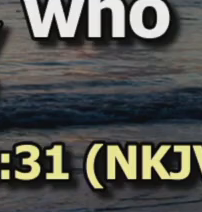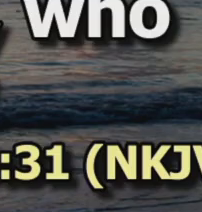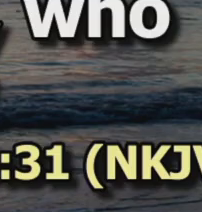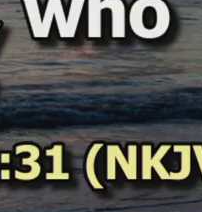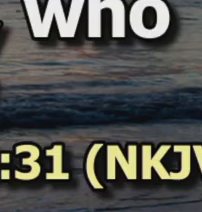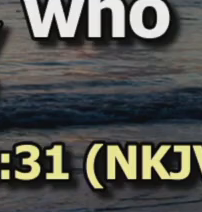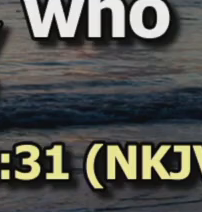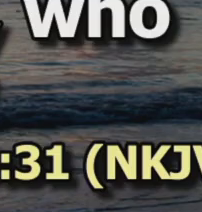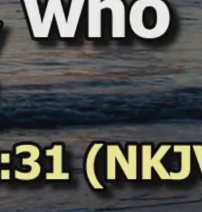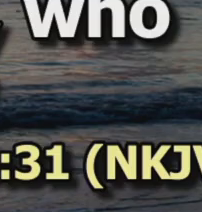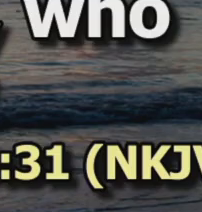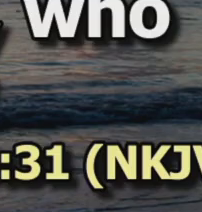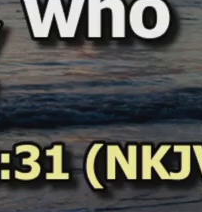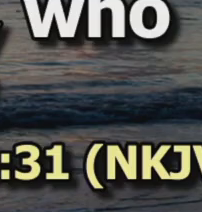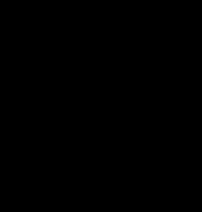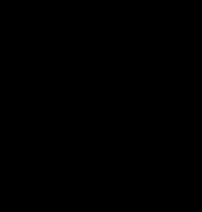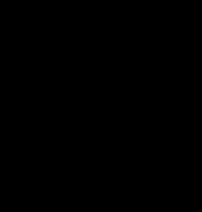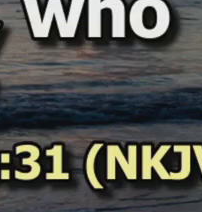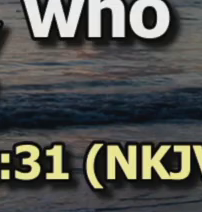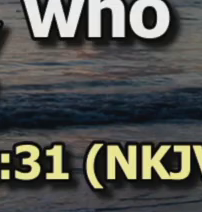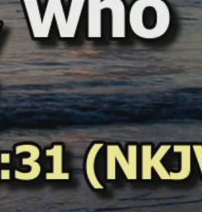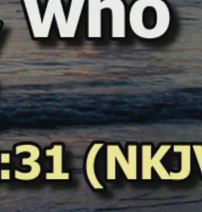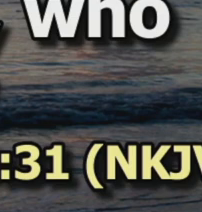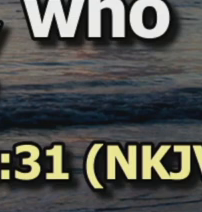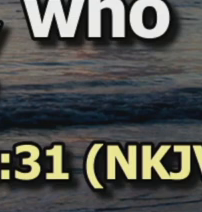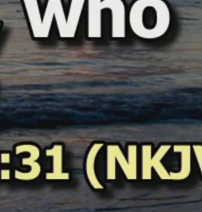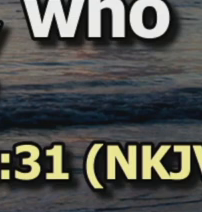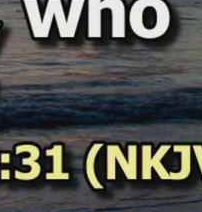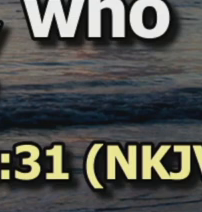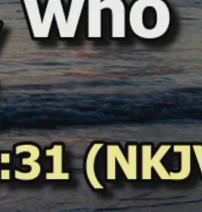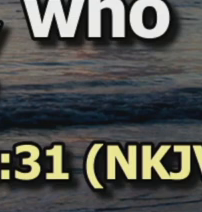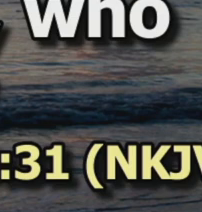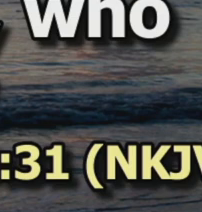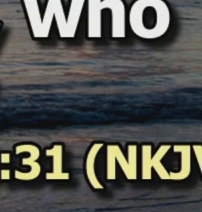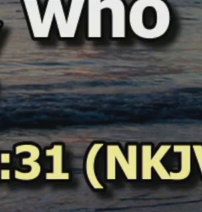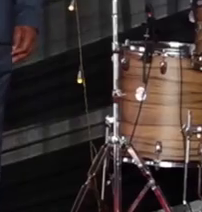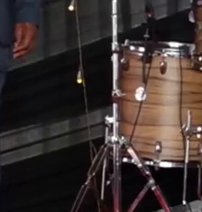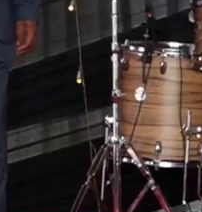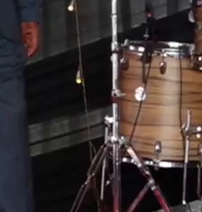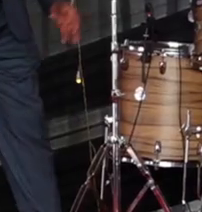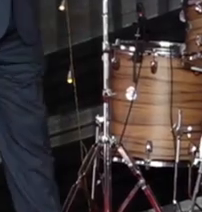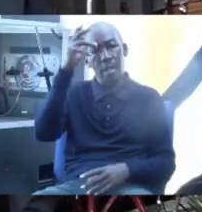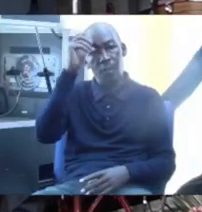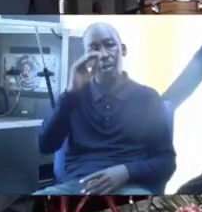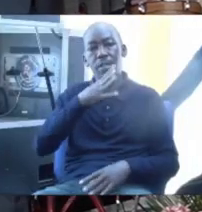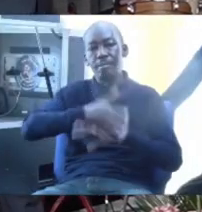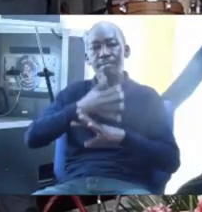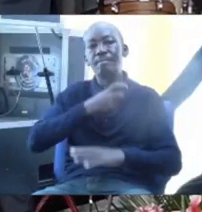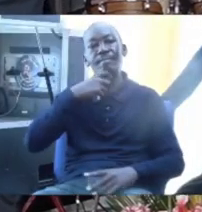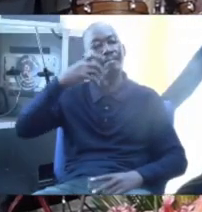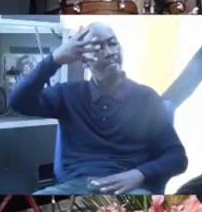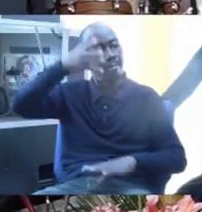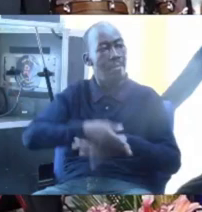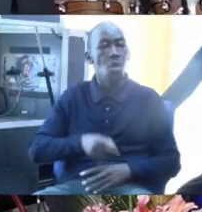be against us? The devil is a liar. I said the devil is a